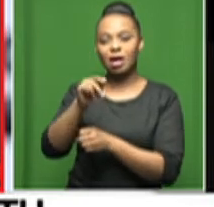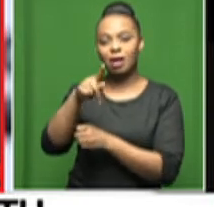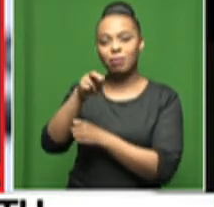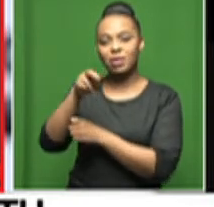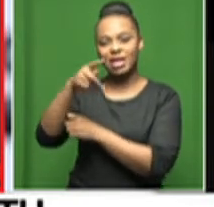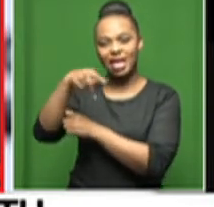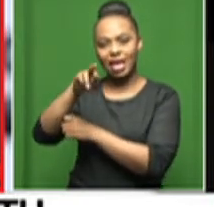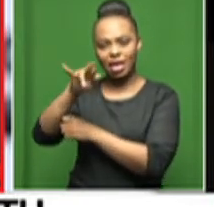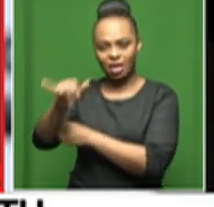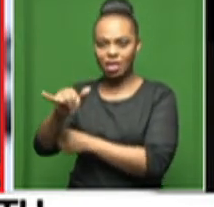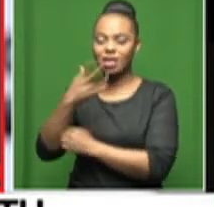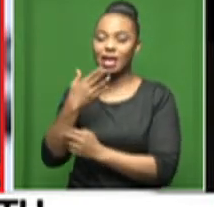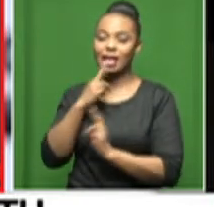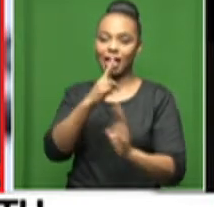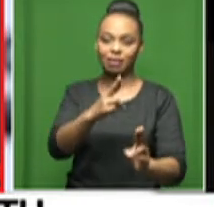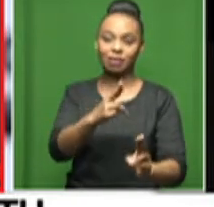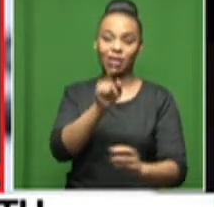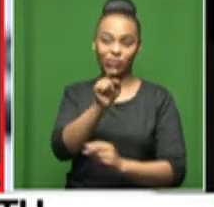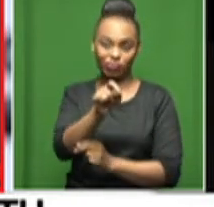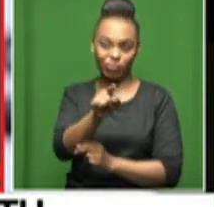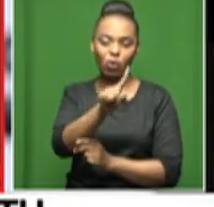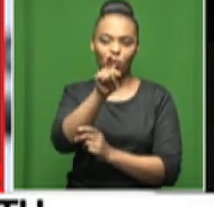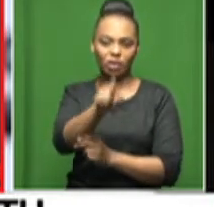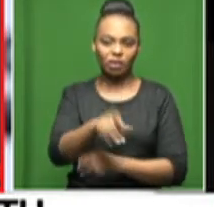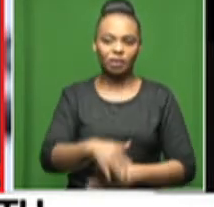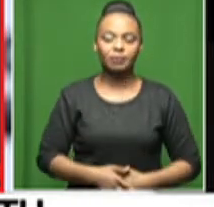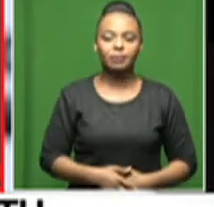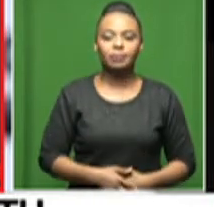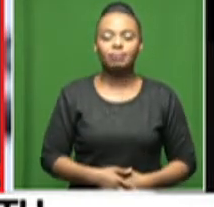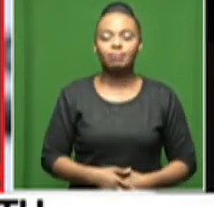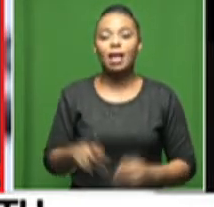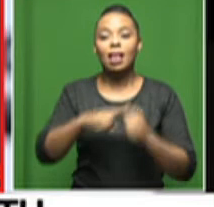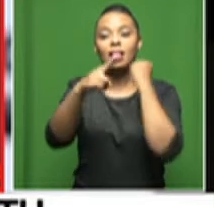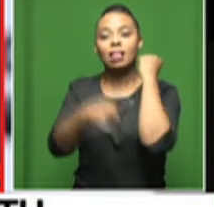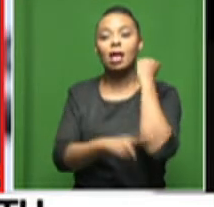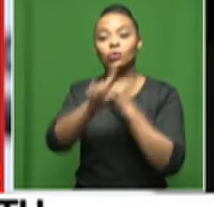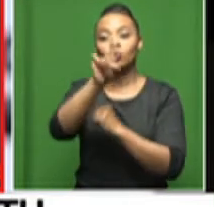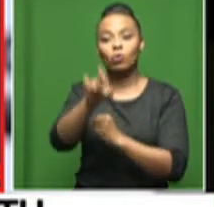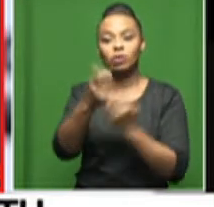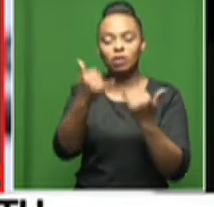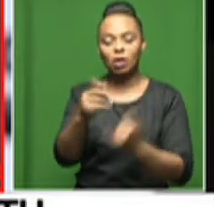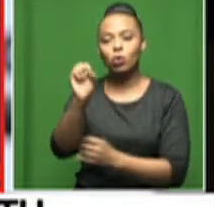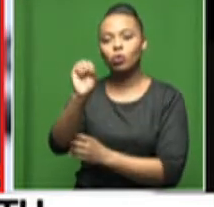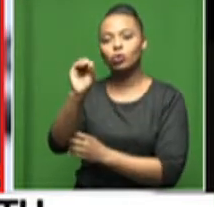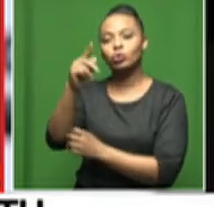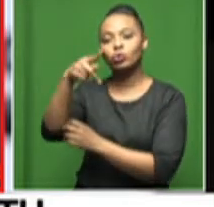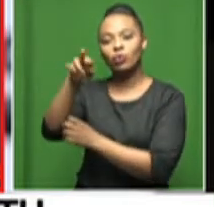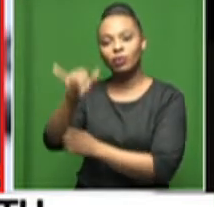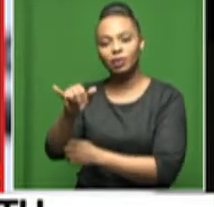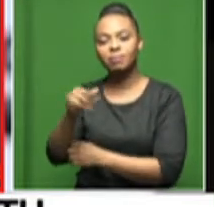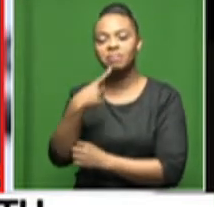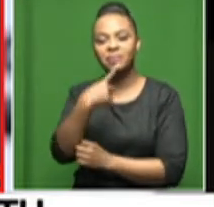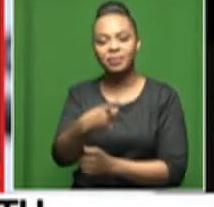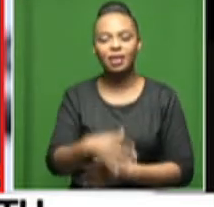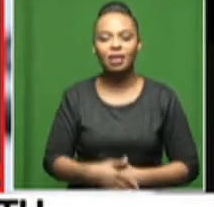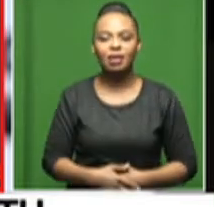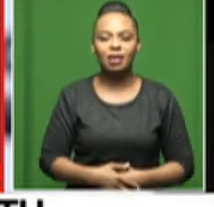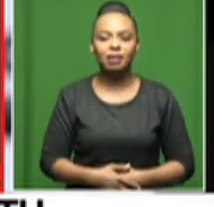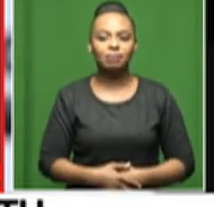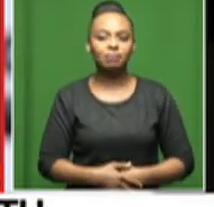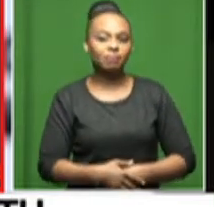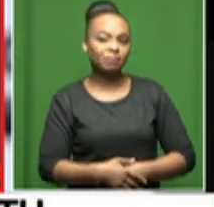question. I think, let me ask the last question from this lot. Again, Sophie Mokoena, vaccine nationalism is a